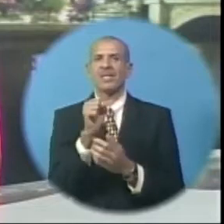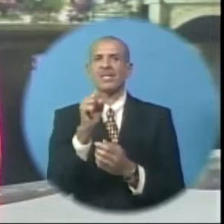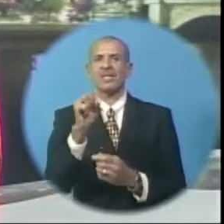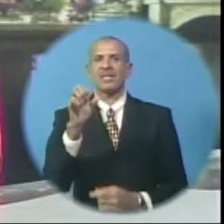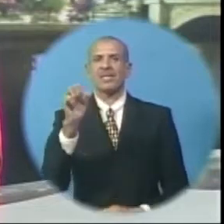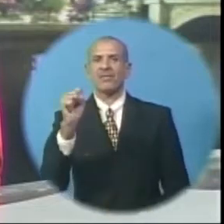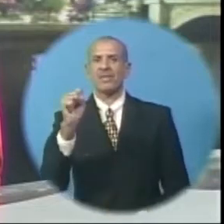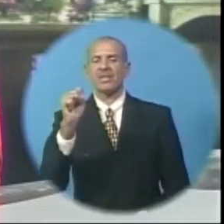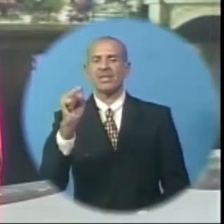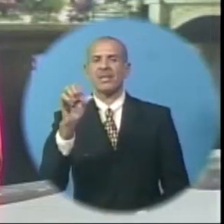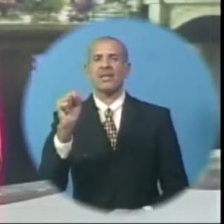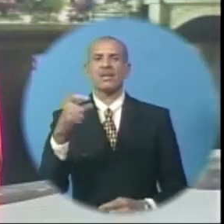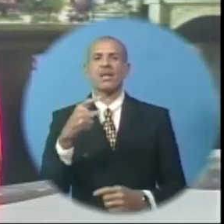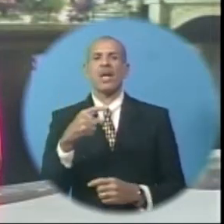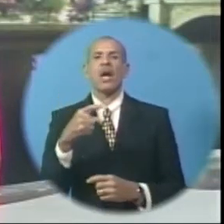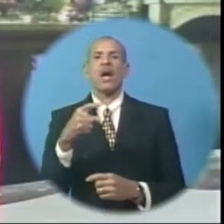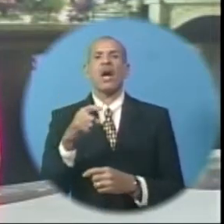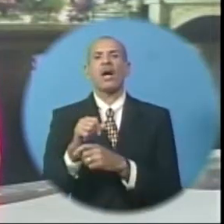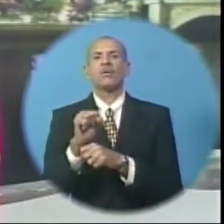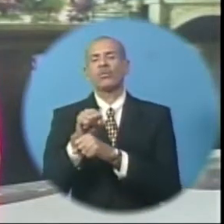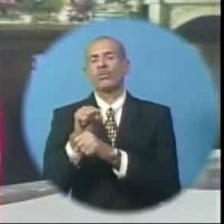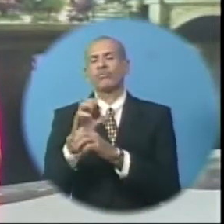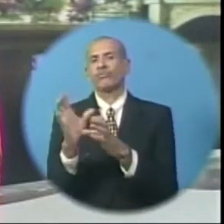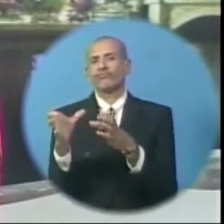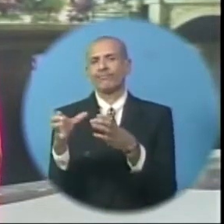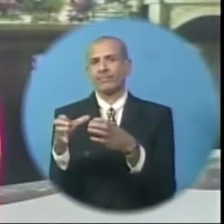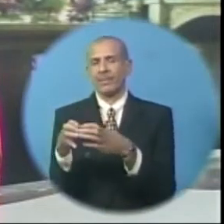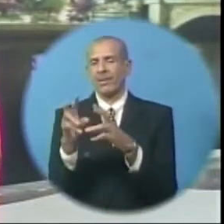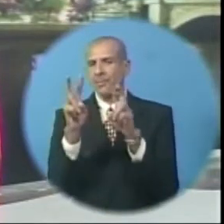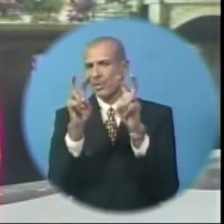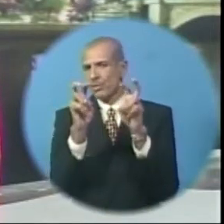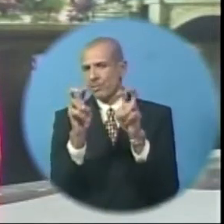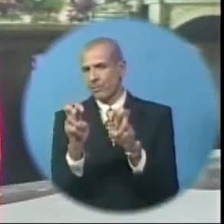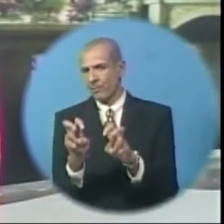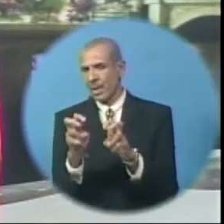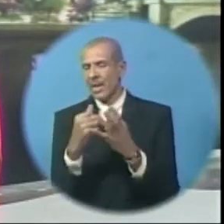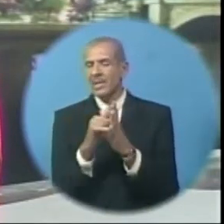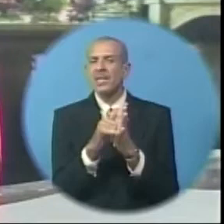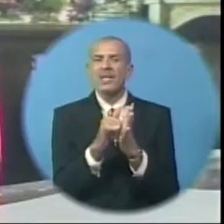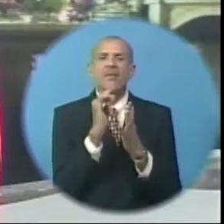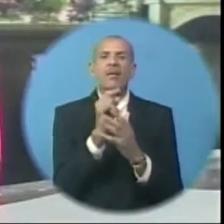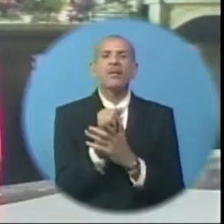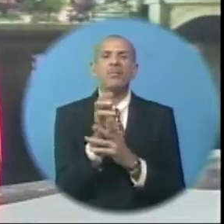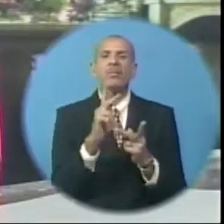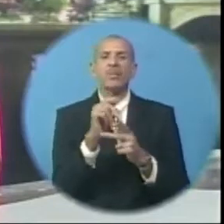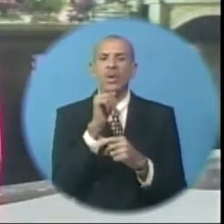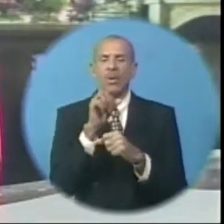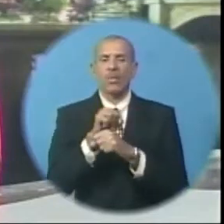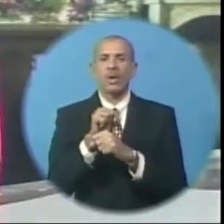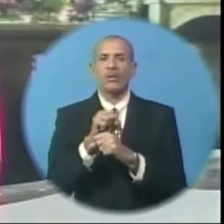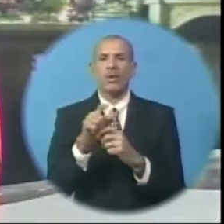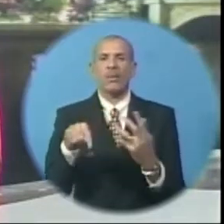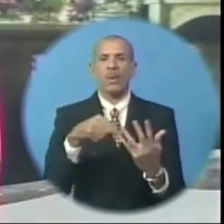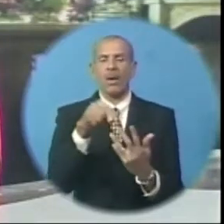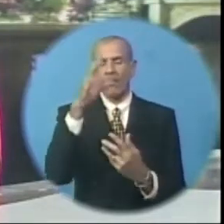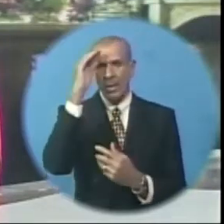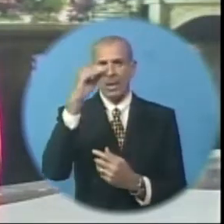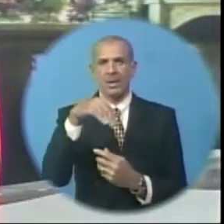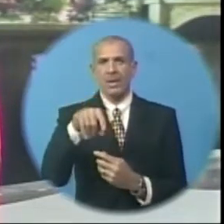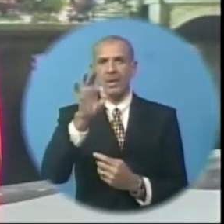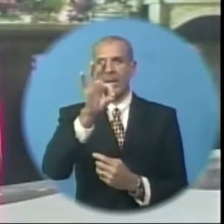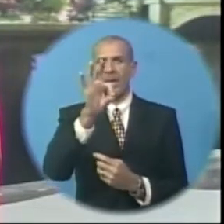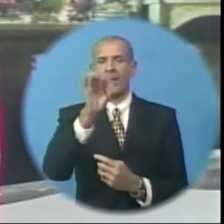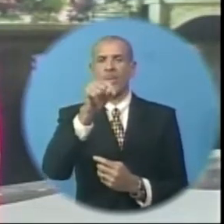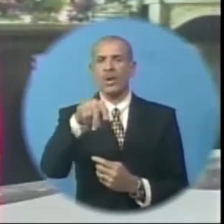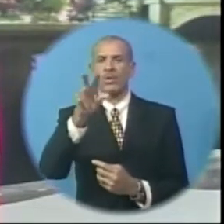Service's Continuous Household Labour Force Survey. It's indicated that the unemployment rate among males stood at